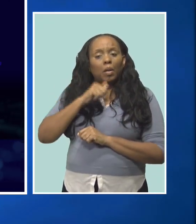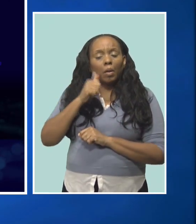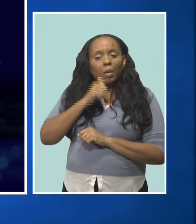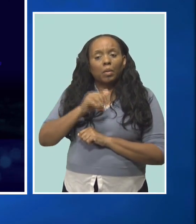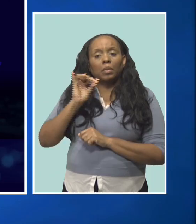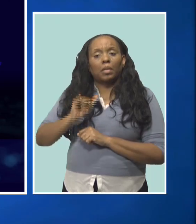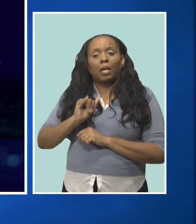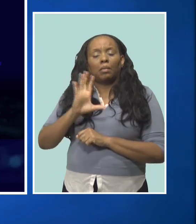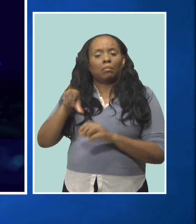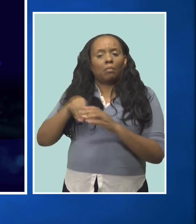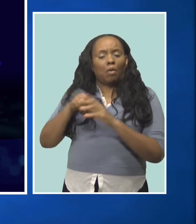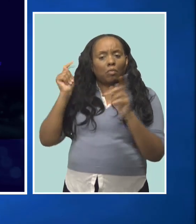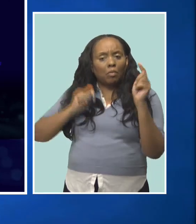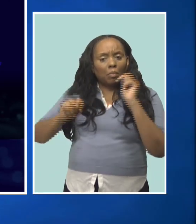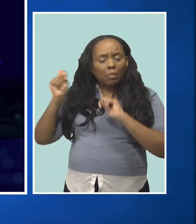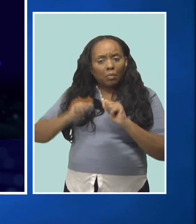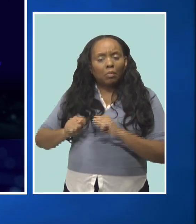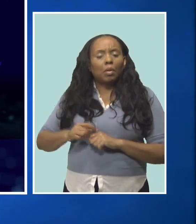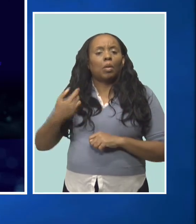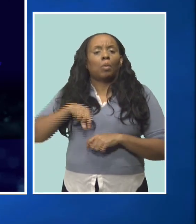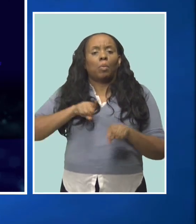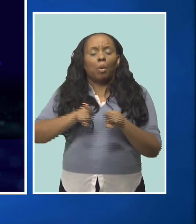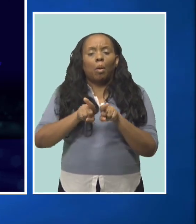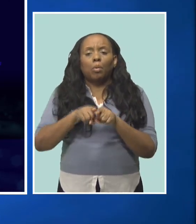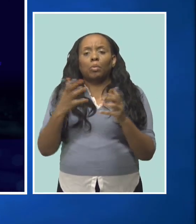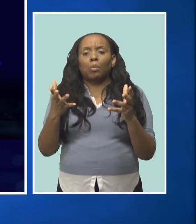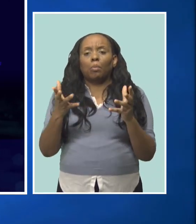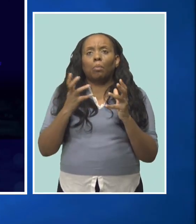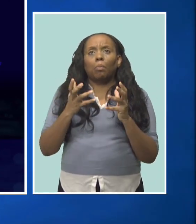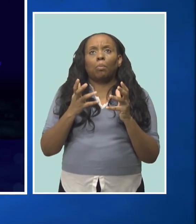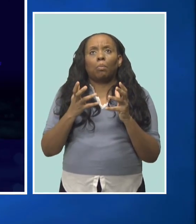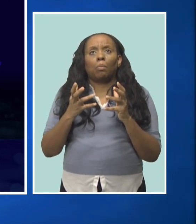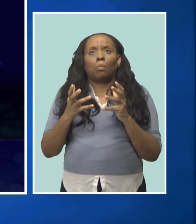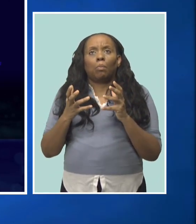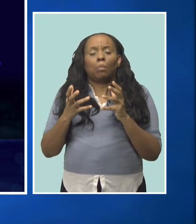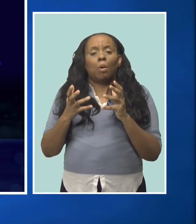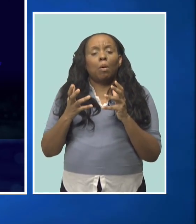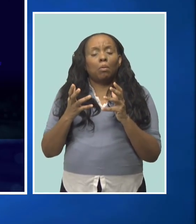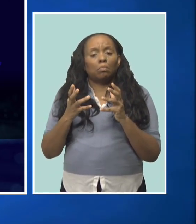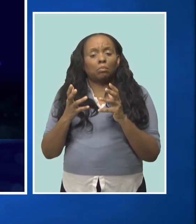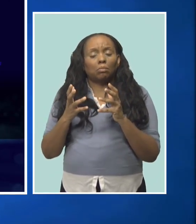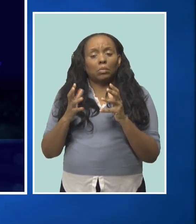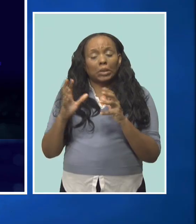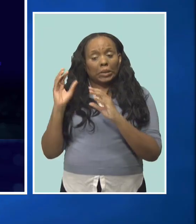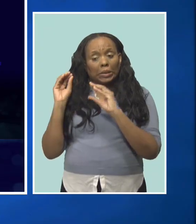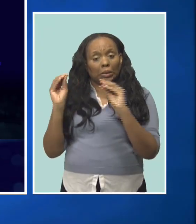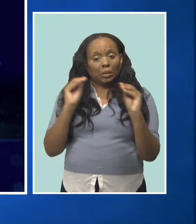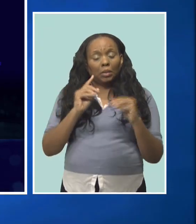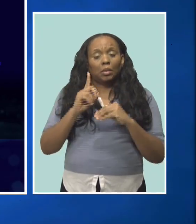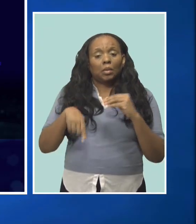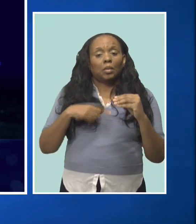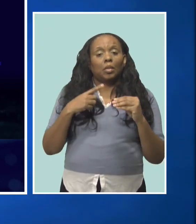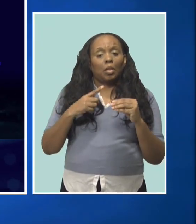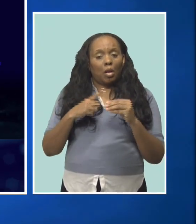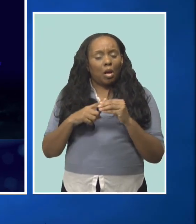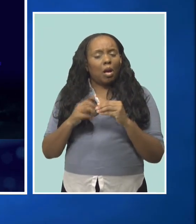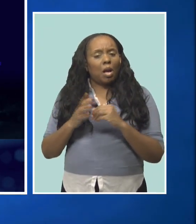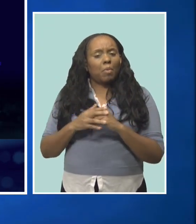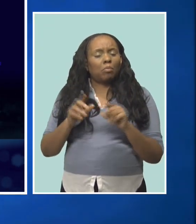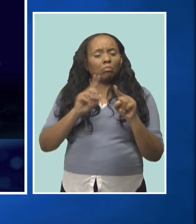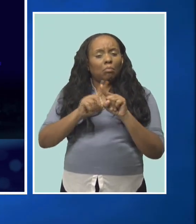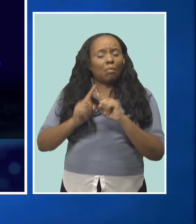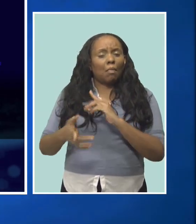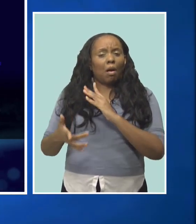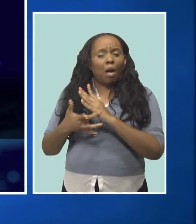in climate smart and green technologies to residents of the Girls and Boys Industrial Schools. And this is part of what we do